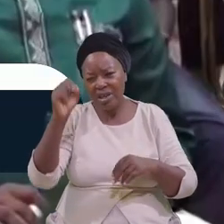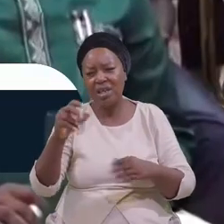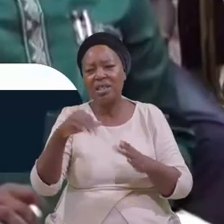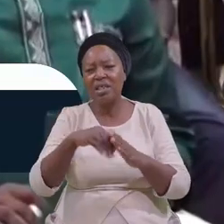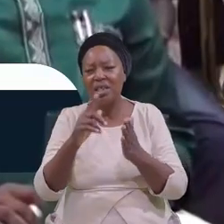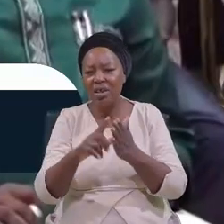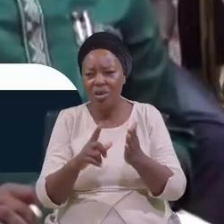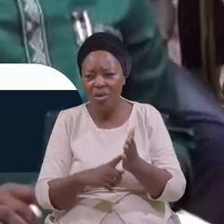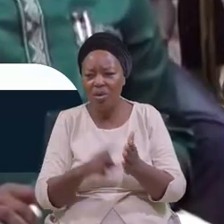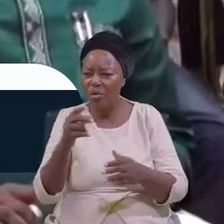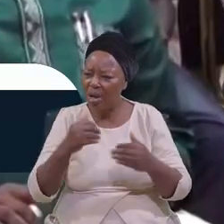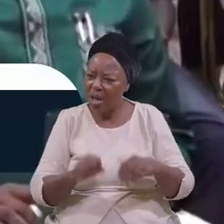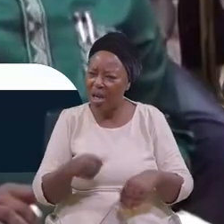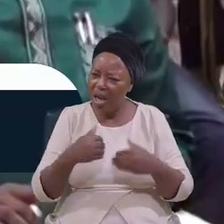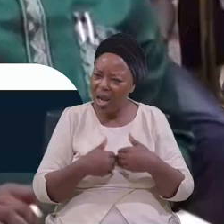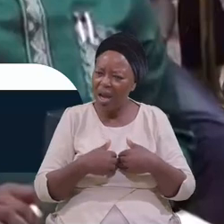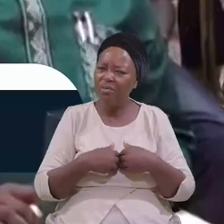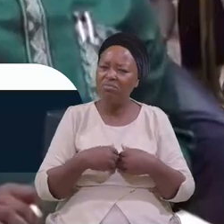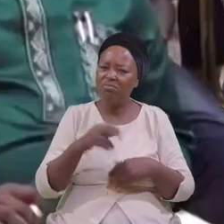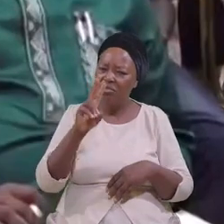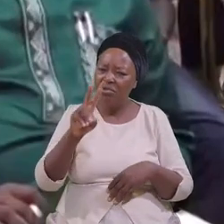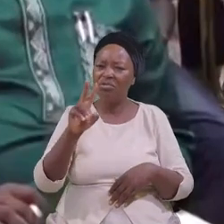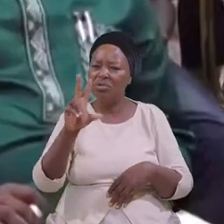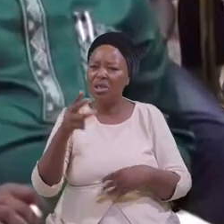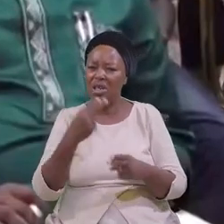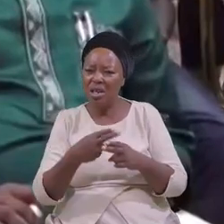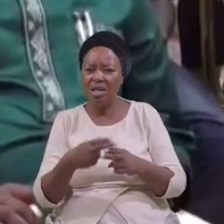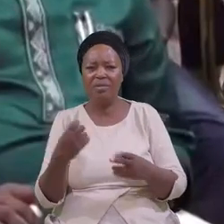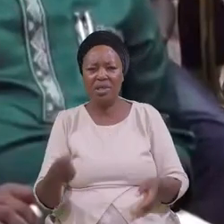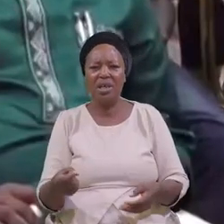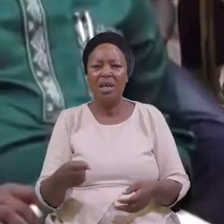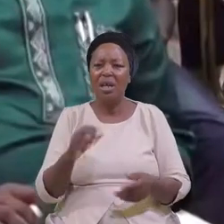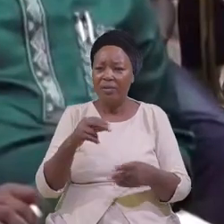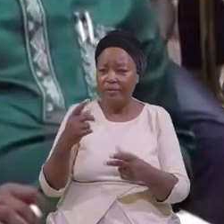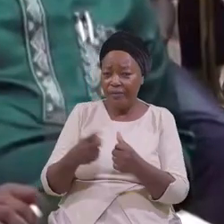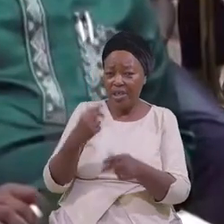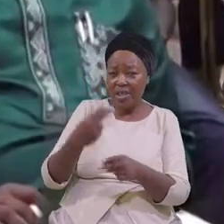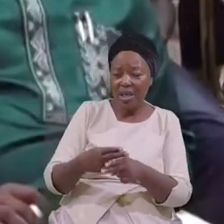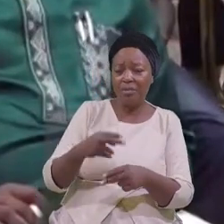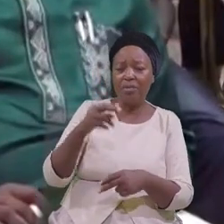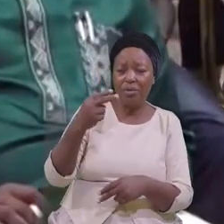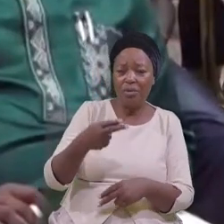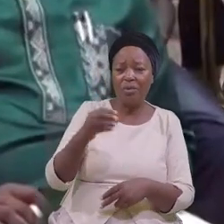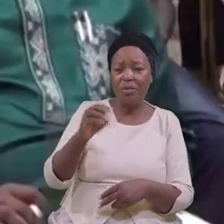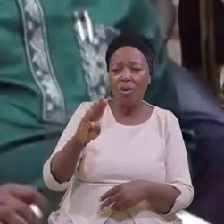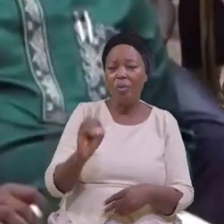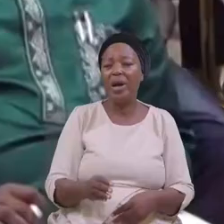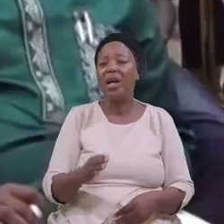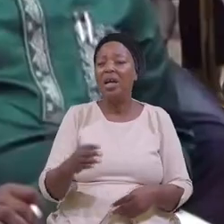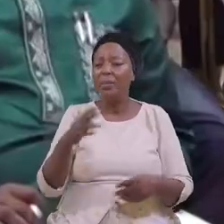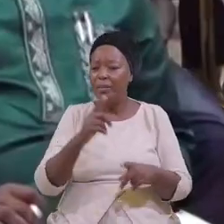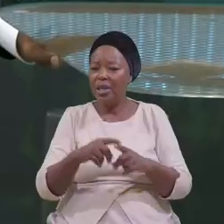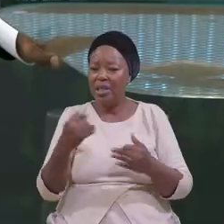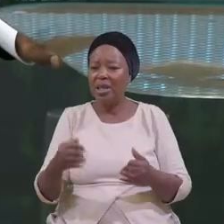have Hobab, but then it's called by another name. It says, the children of the Canaanite, Moses'